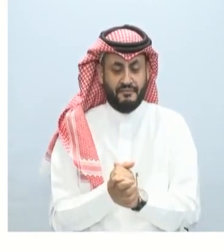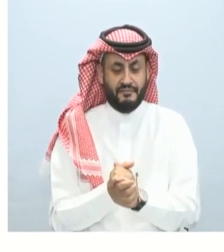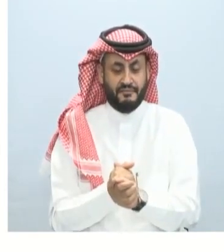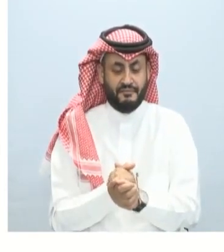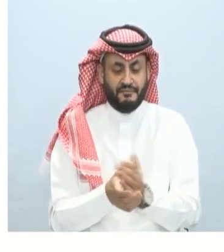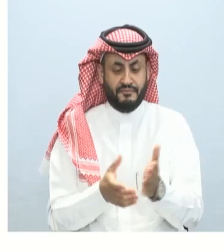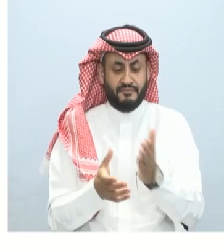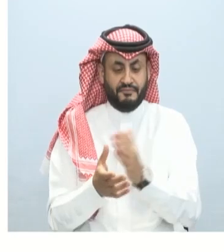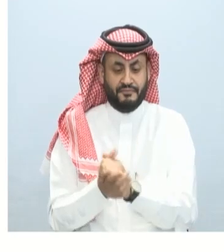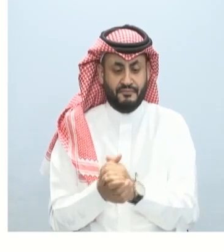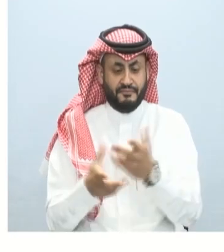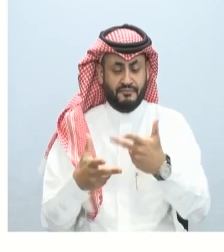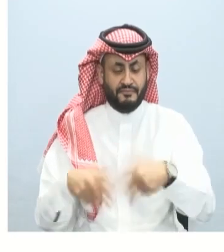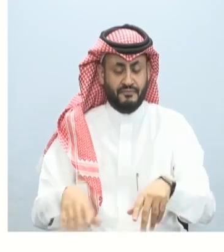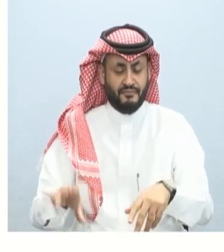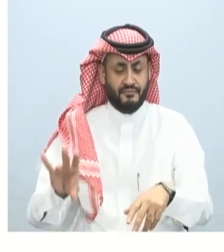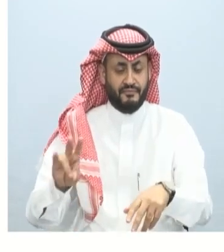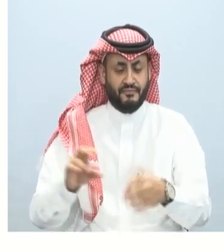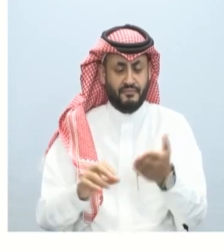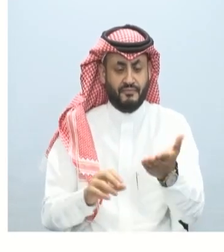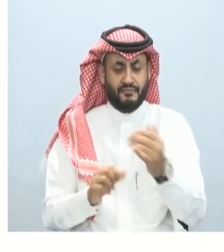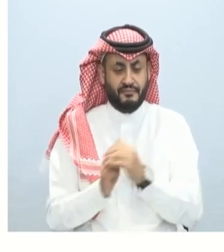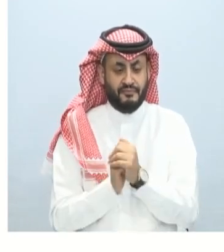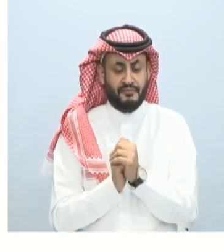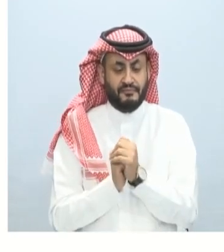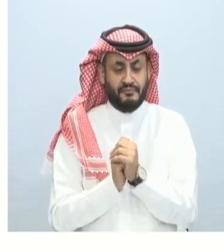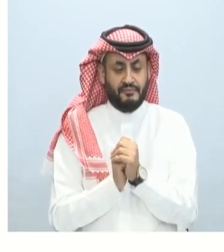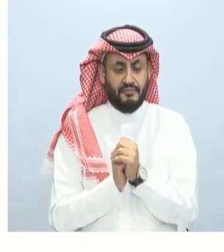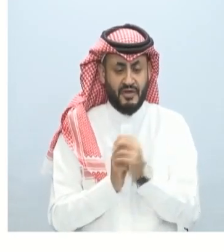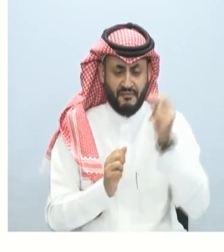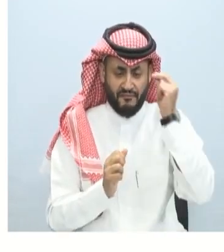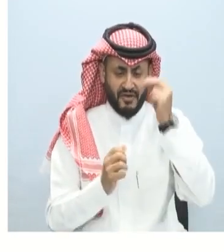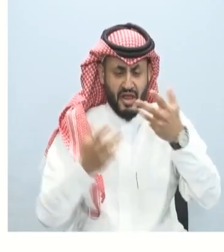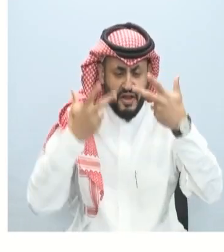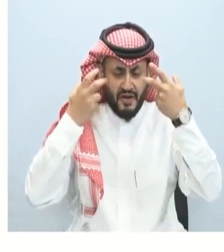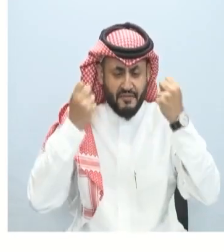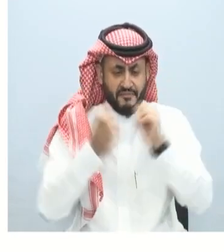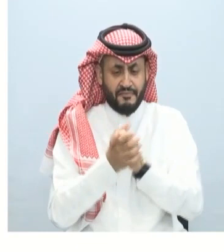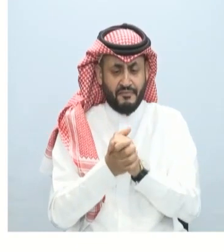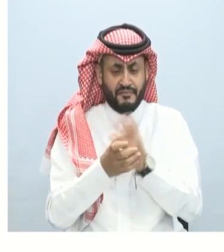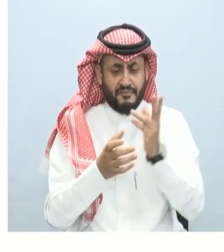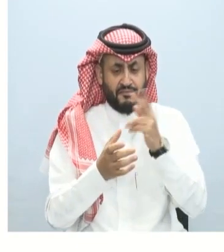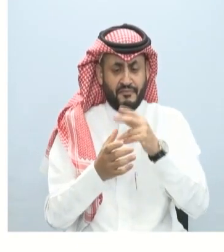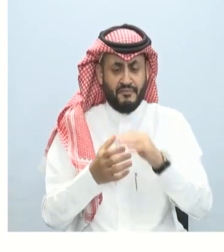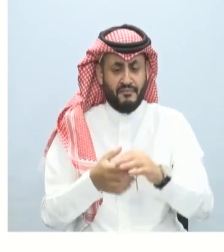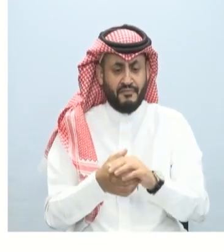Coming to our last question here, we have number seven. Do you think scientists will have